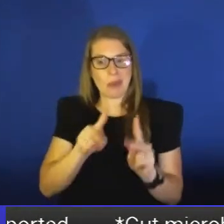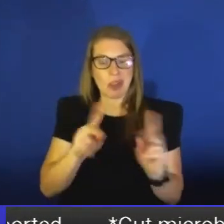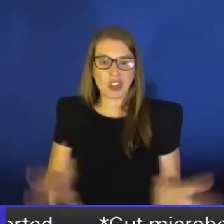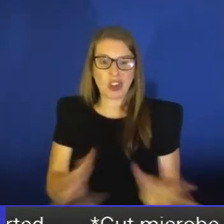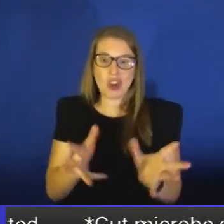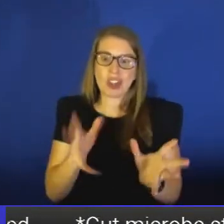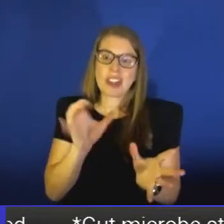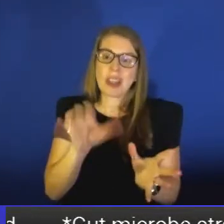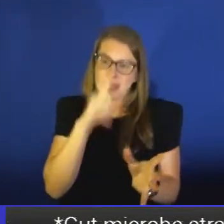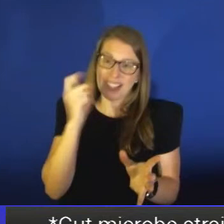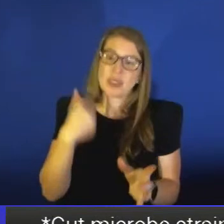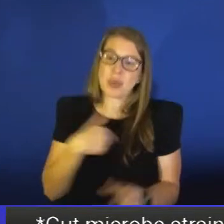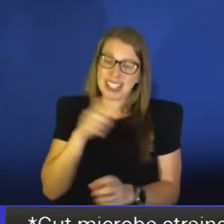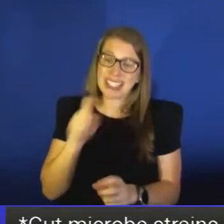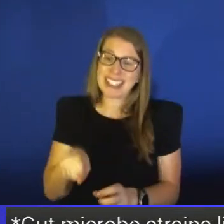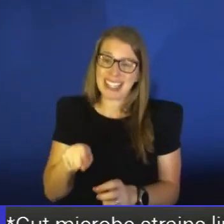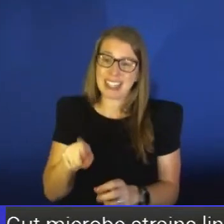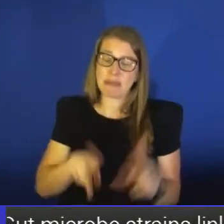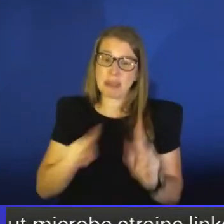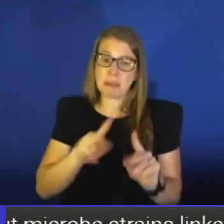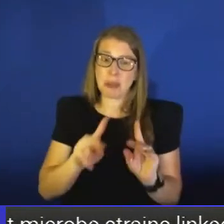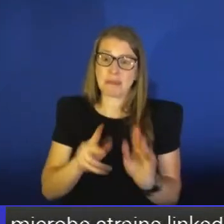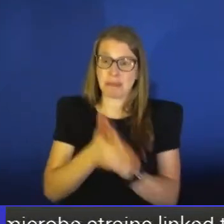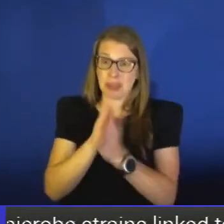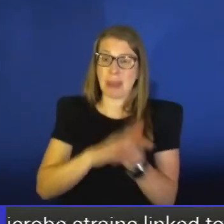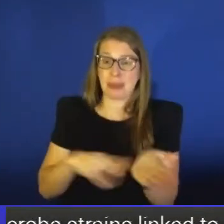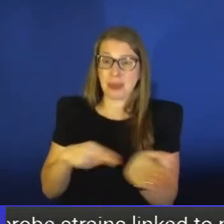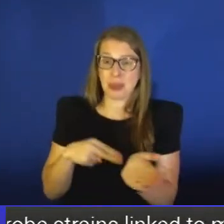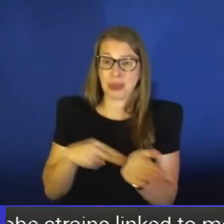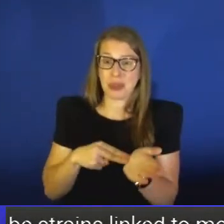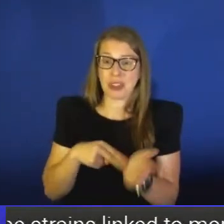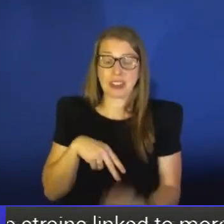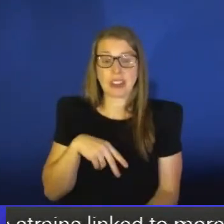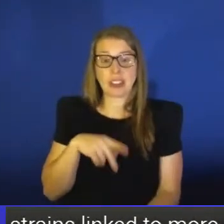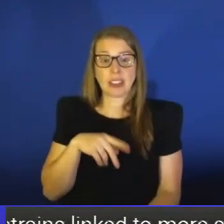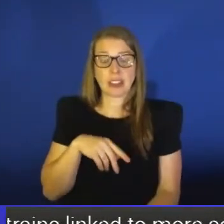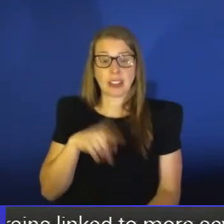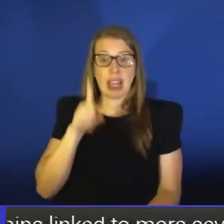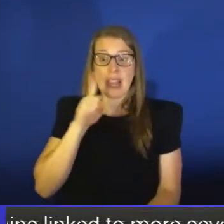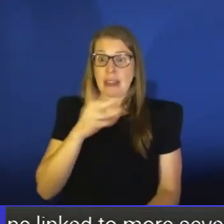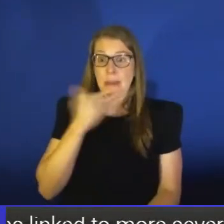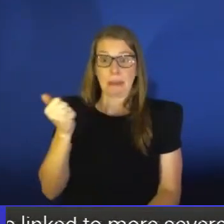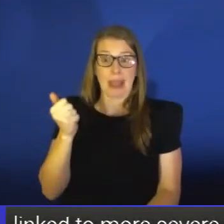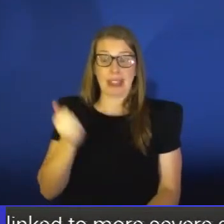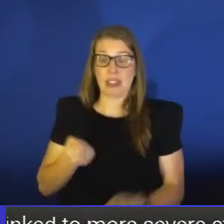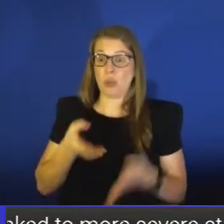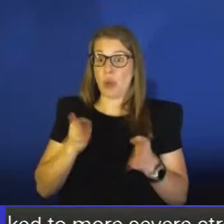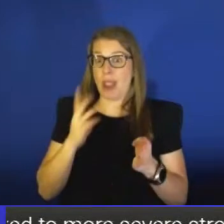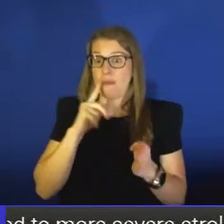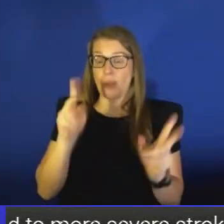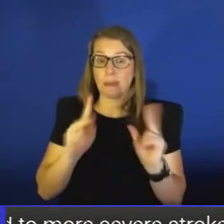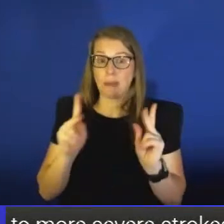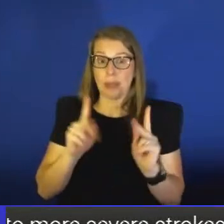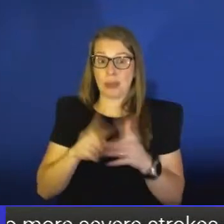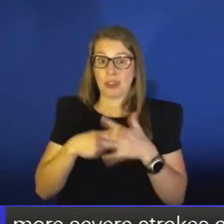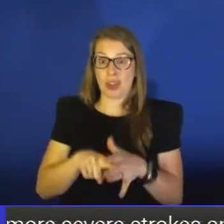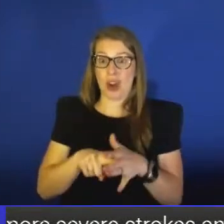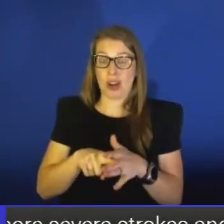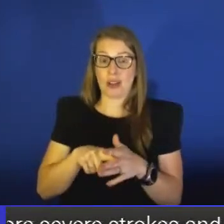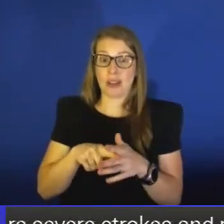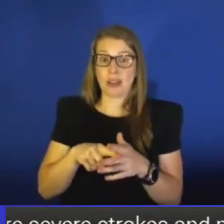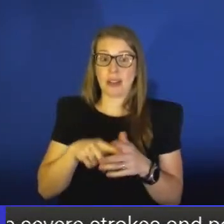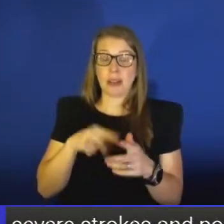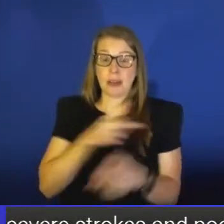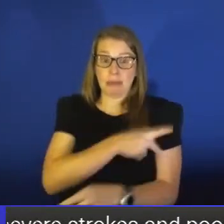need people to enter nursing. I think one of the most best ways for people to start is in patient care assistant roles